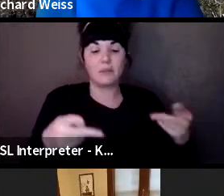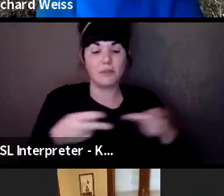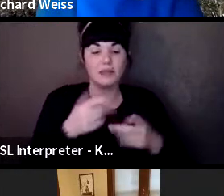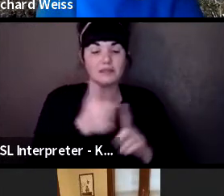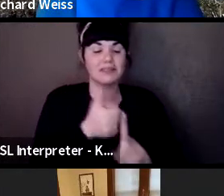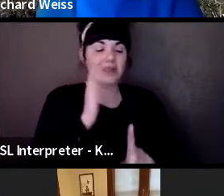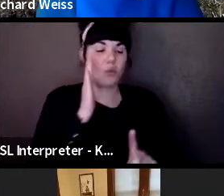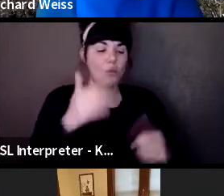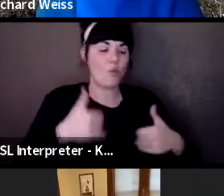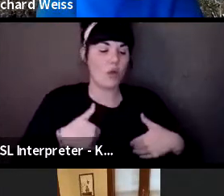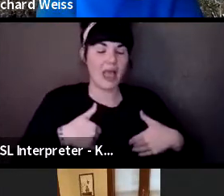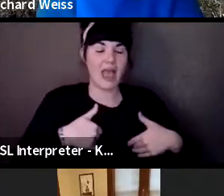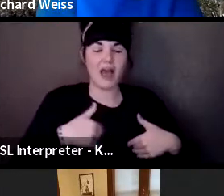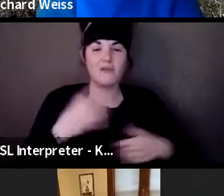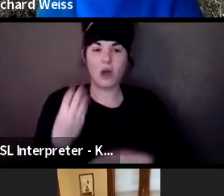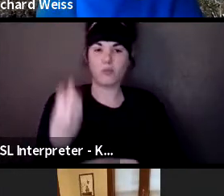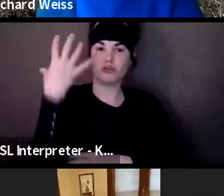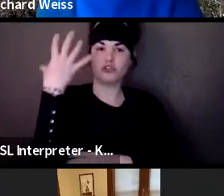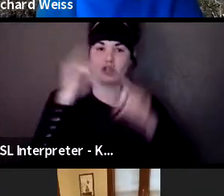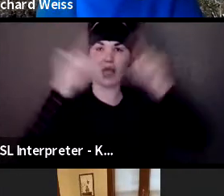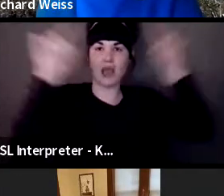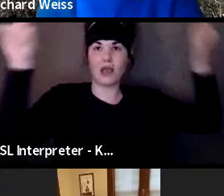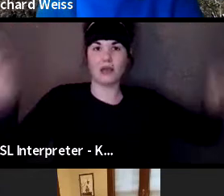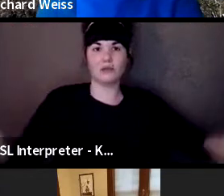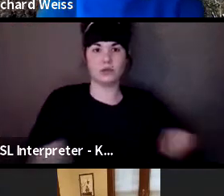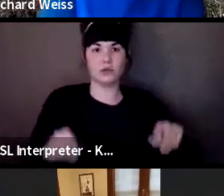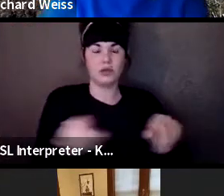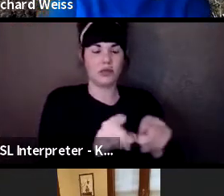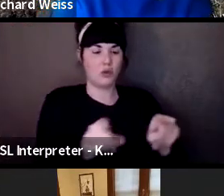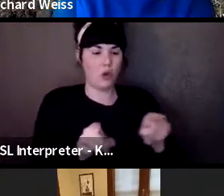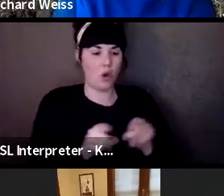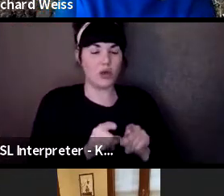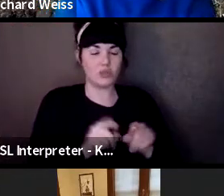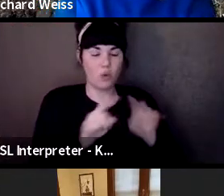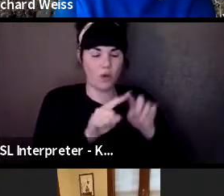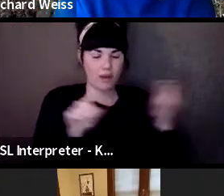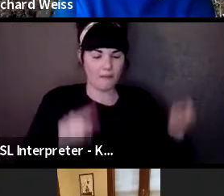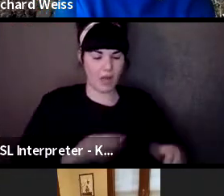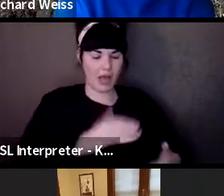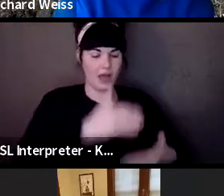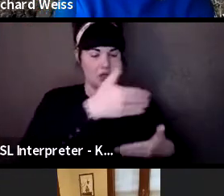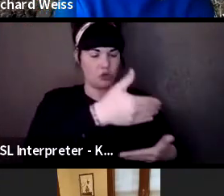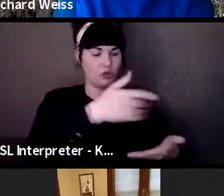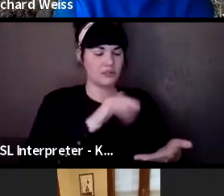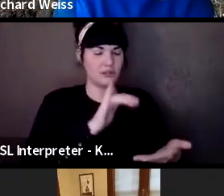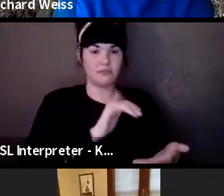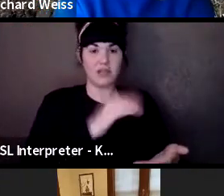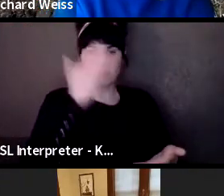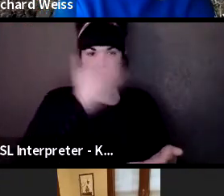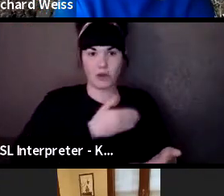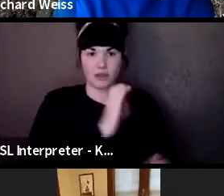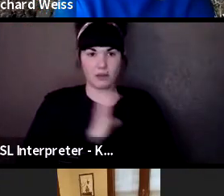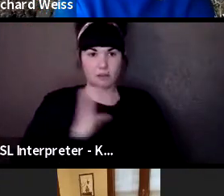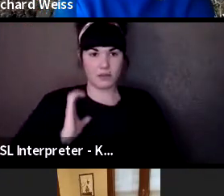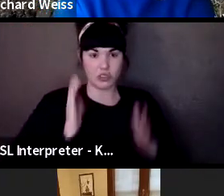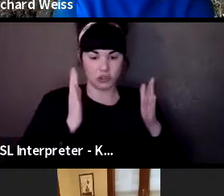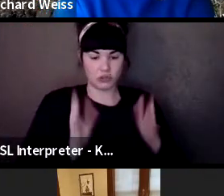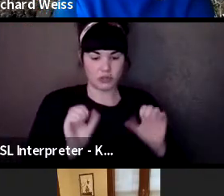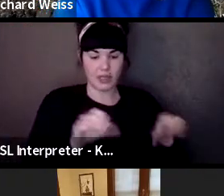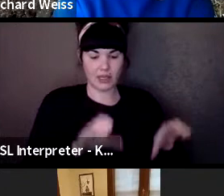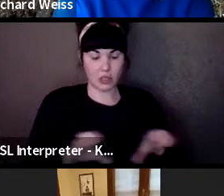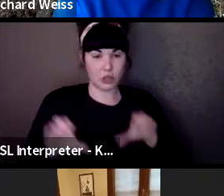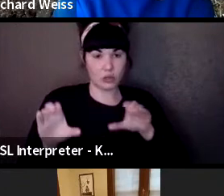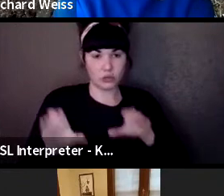Zoom meeting, as well as a monitor facing commissioners so that they will also be able to view the meeting. The screen will display